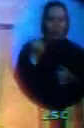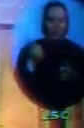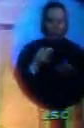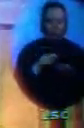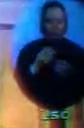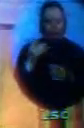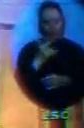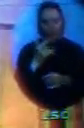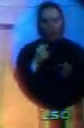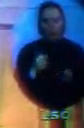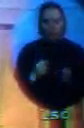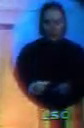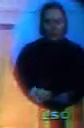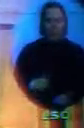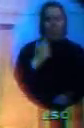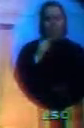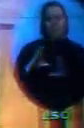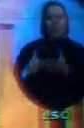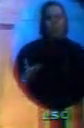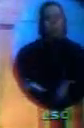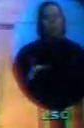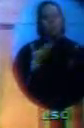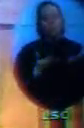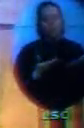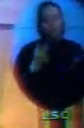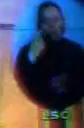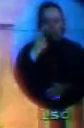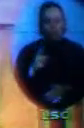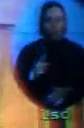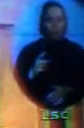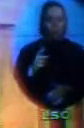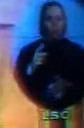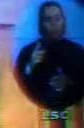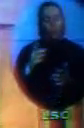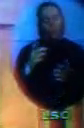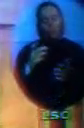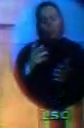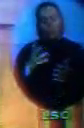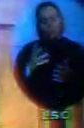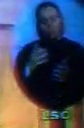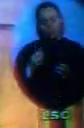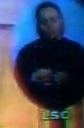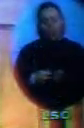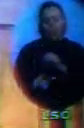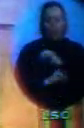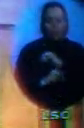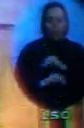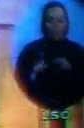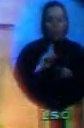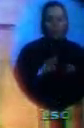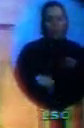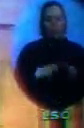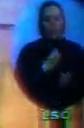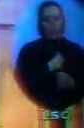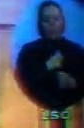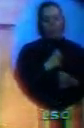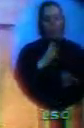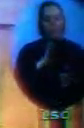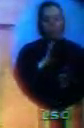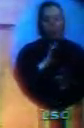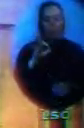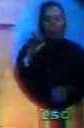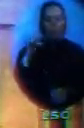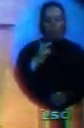a motion to officially kill jobs and deny our troops the equipment they need. Can the Parliamentary Secretary to the Minister of